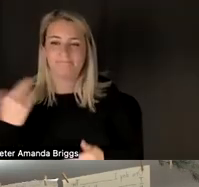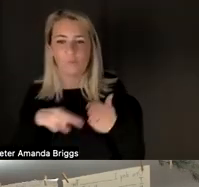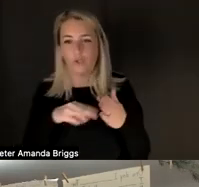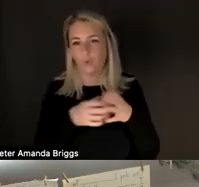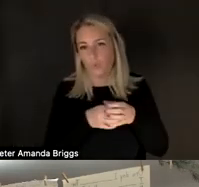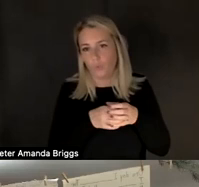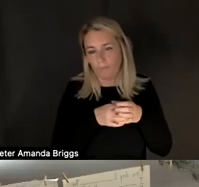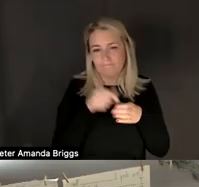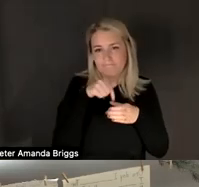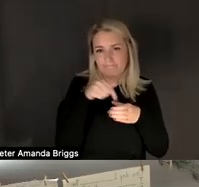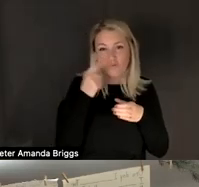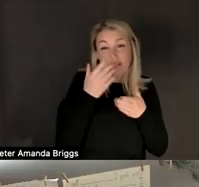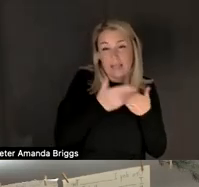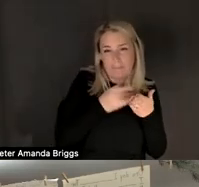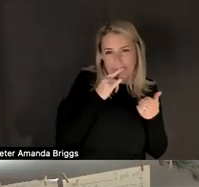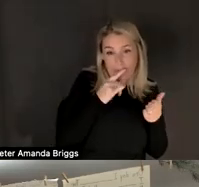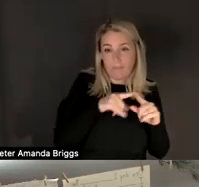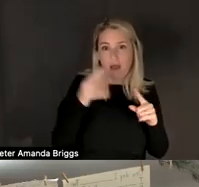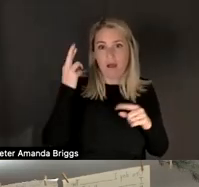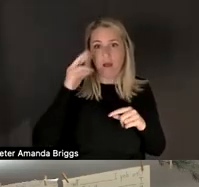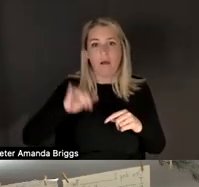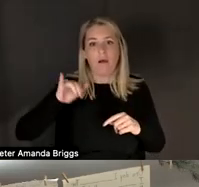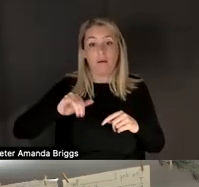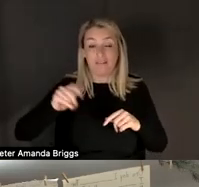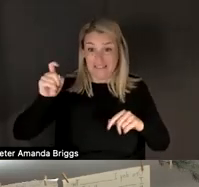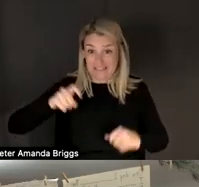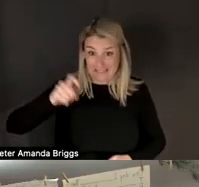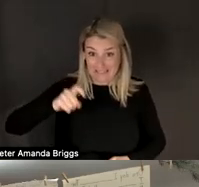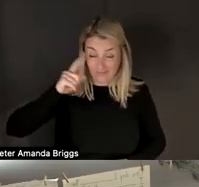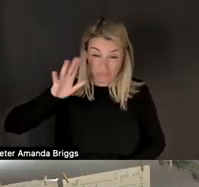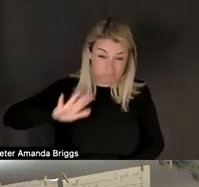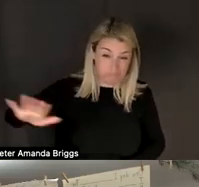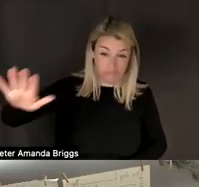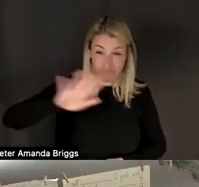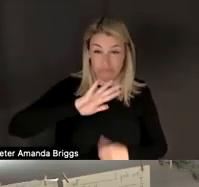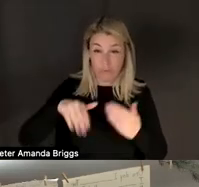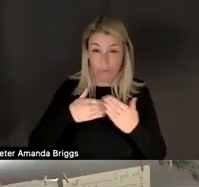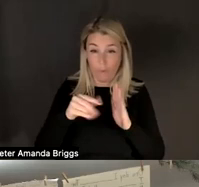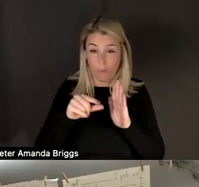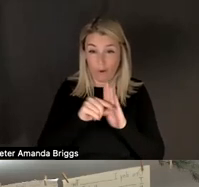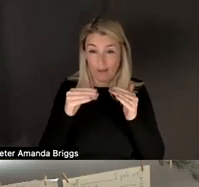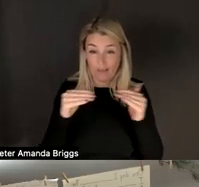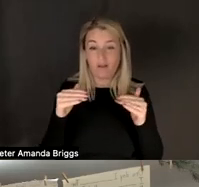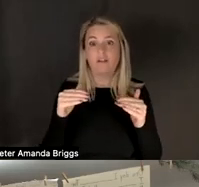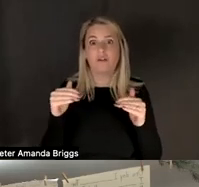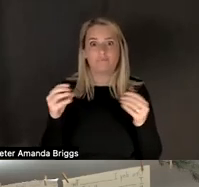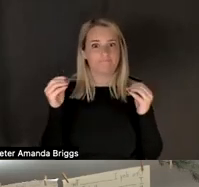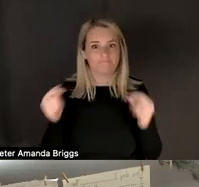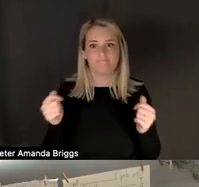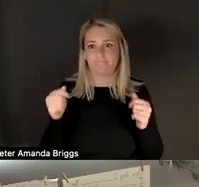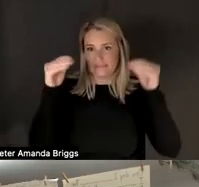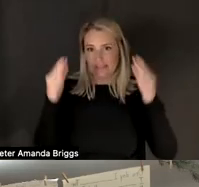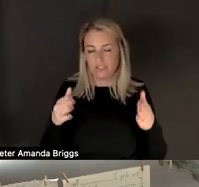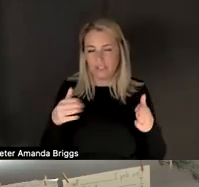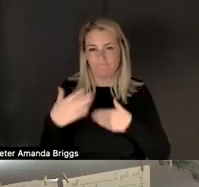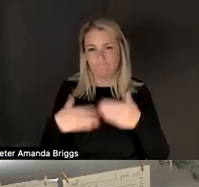kids. But we realized that this was a need across the entire grade level. So right away, teachers started working on this. So that I thought that was